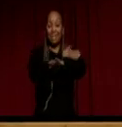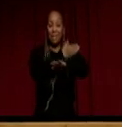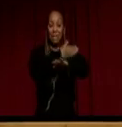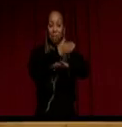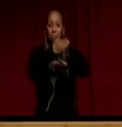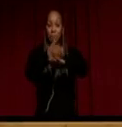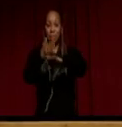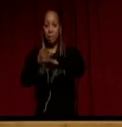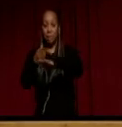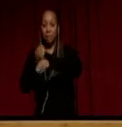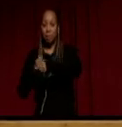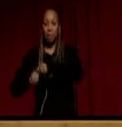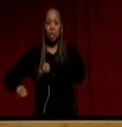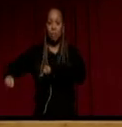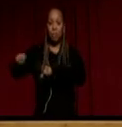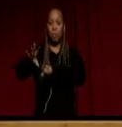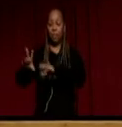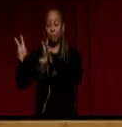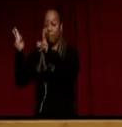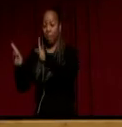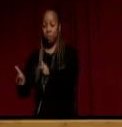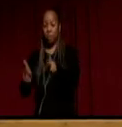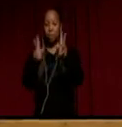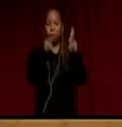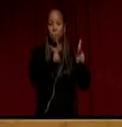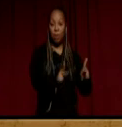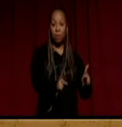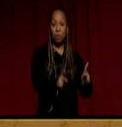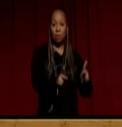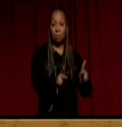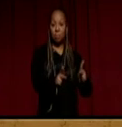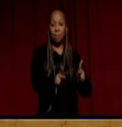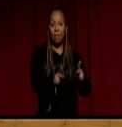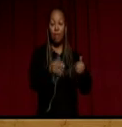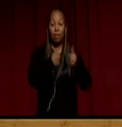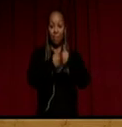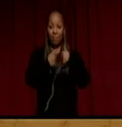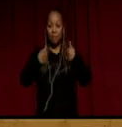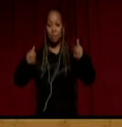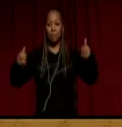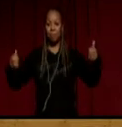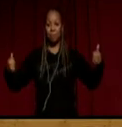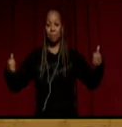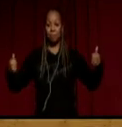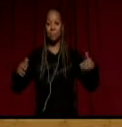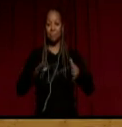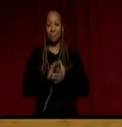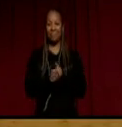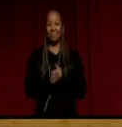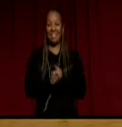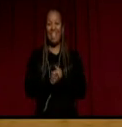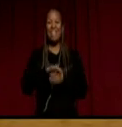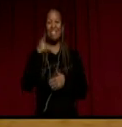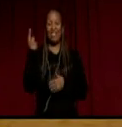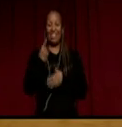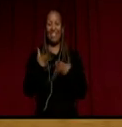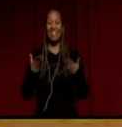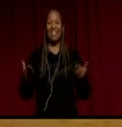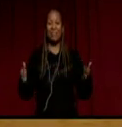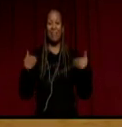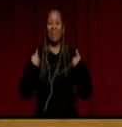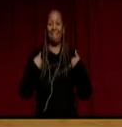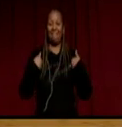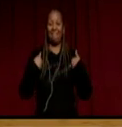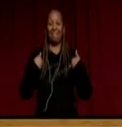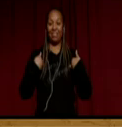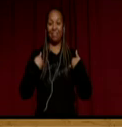of spread from person to person, you have to maintain social distancing. That's one of the only tools we have in our